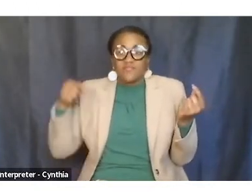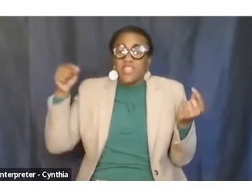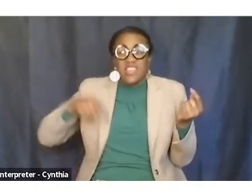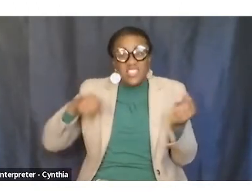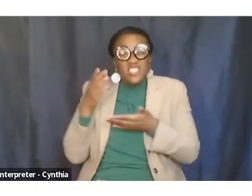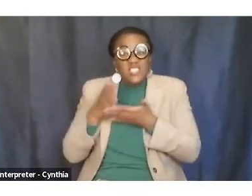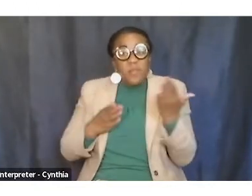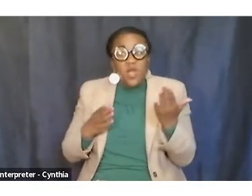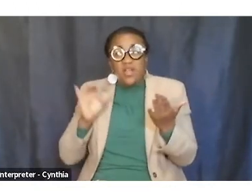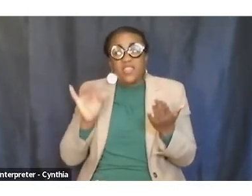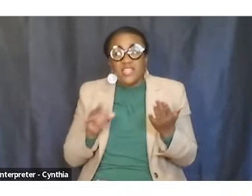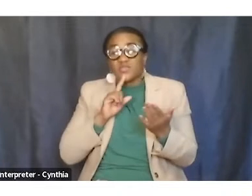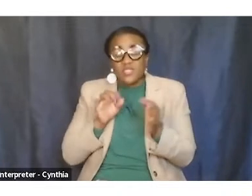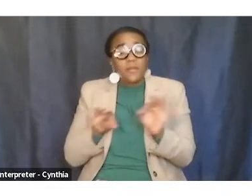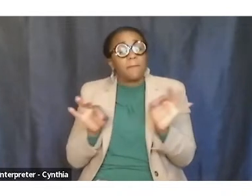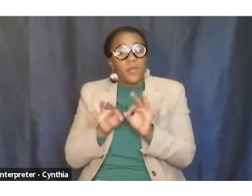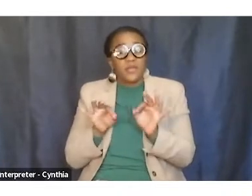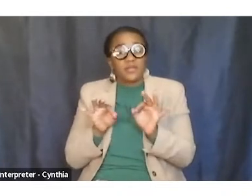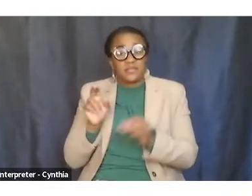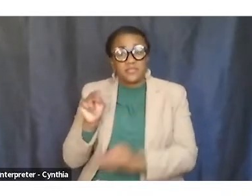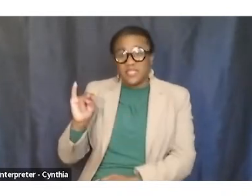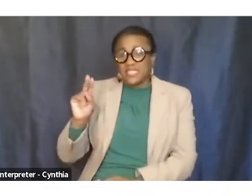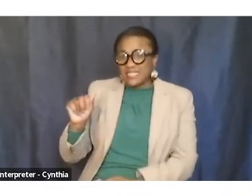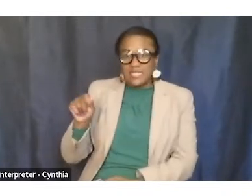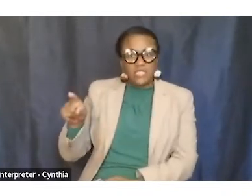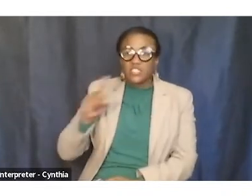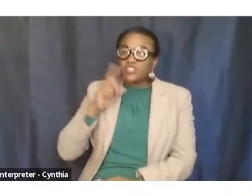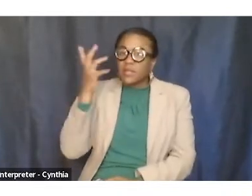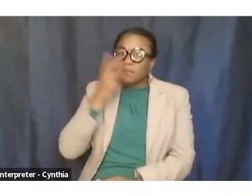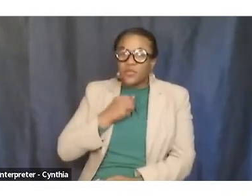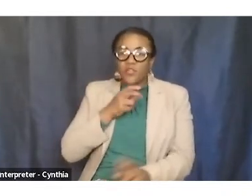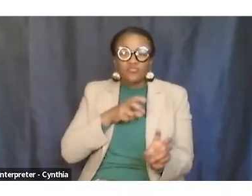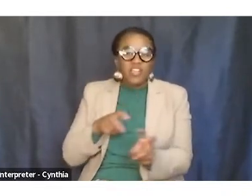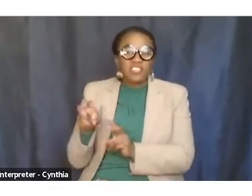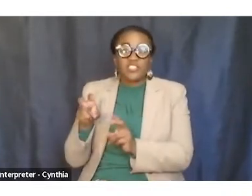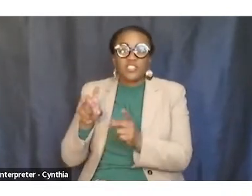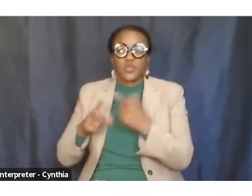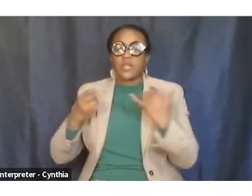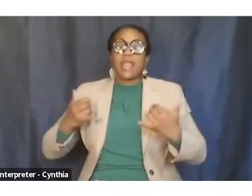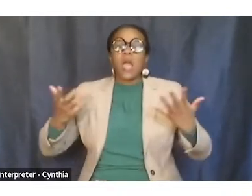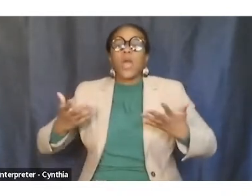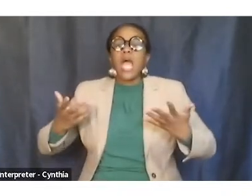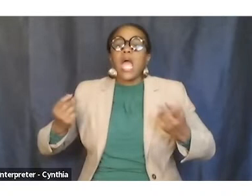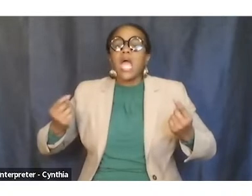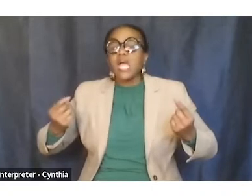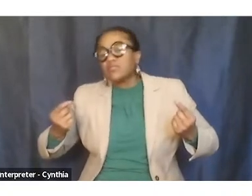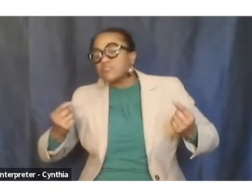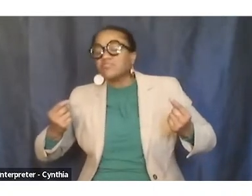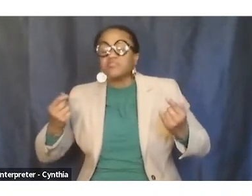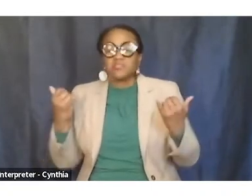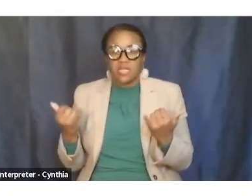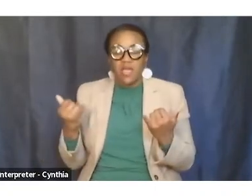that's important. And I think Mina was such a beautiful transition into the now what part of what we're going to talk